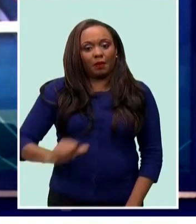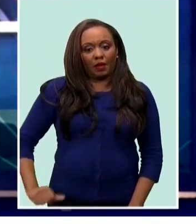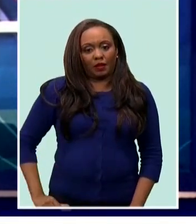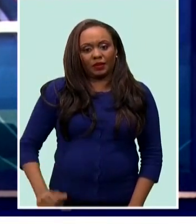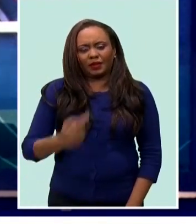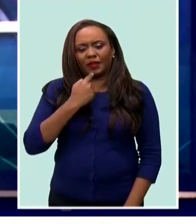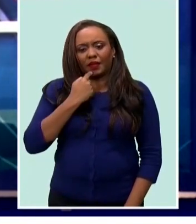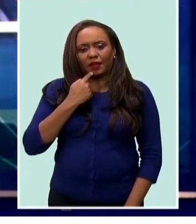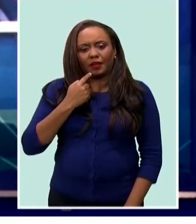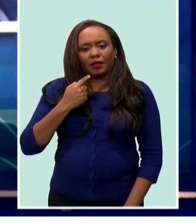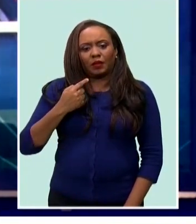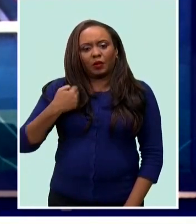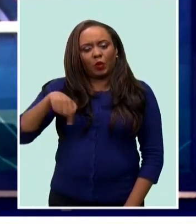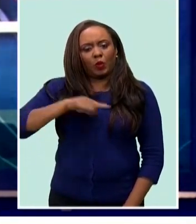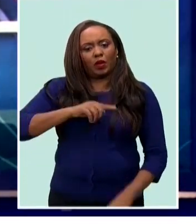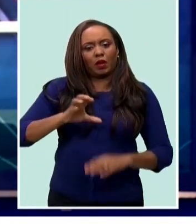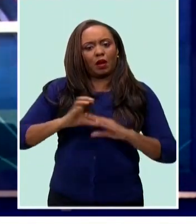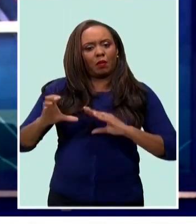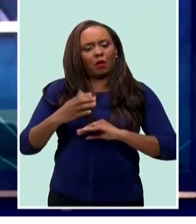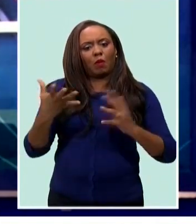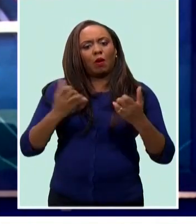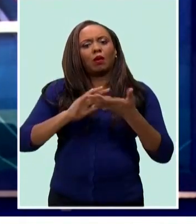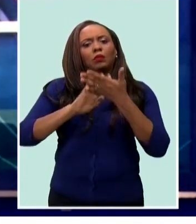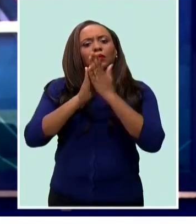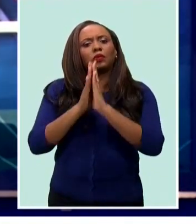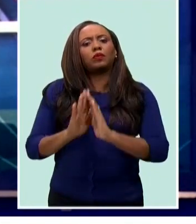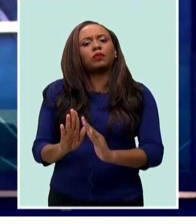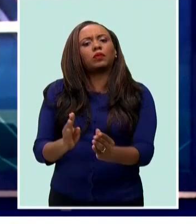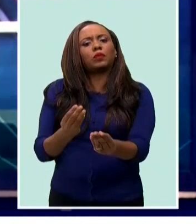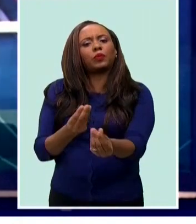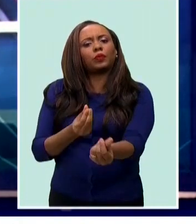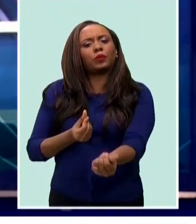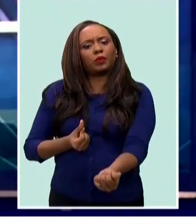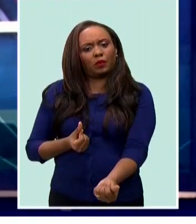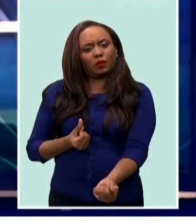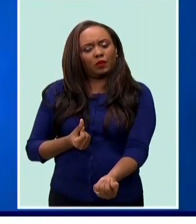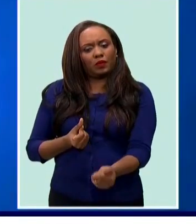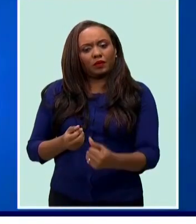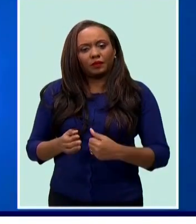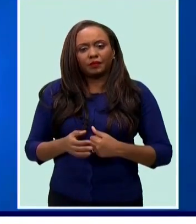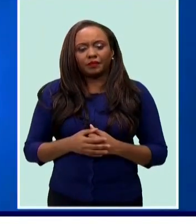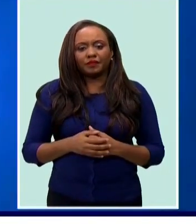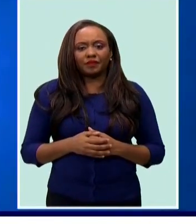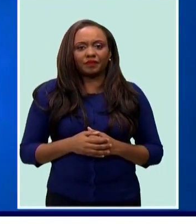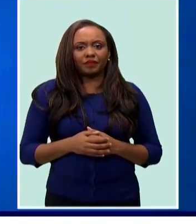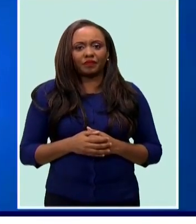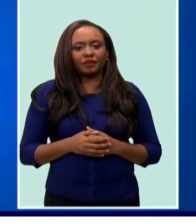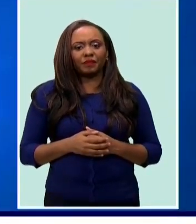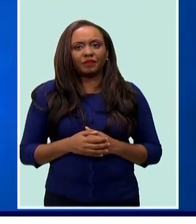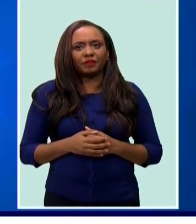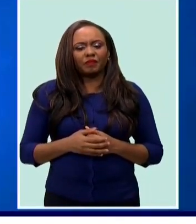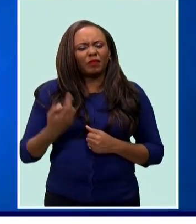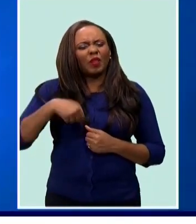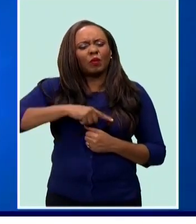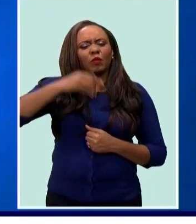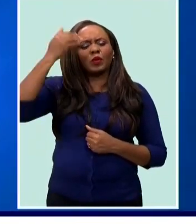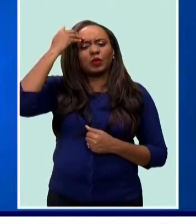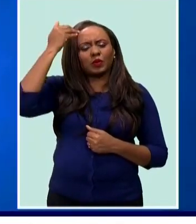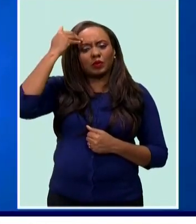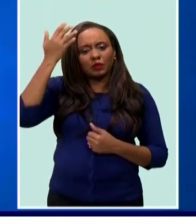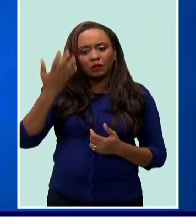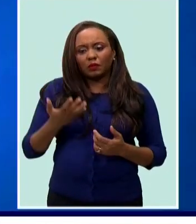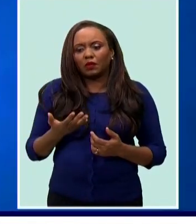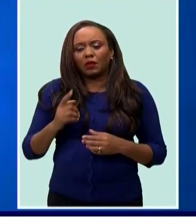says the community wants a peaceful resolution to that crisis. We are acutely aware of the consequences of any